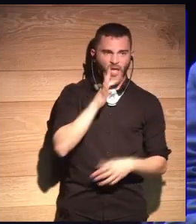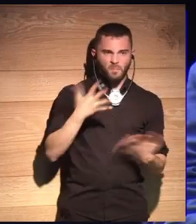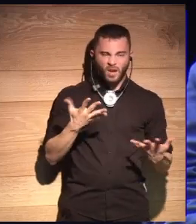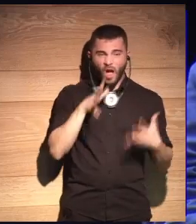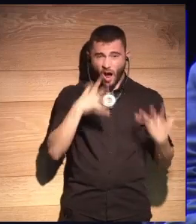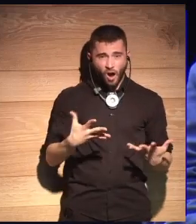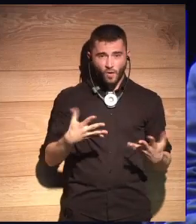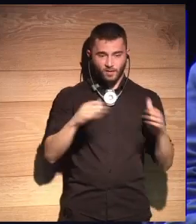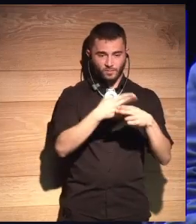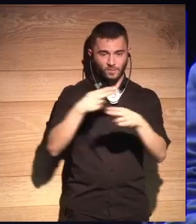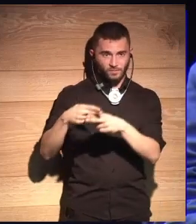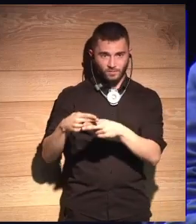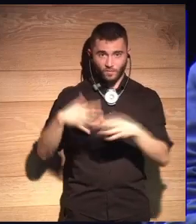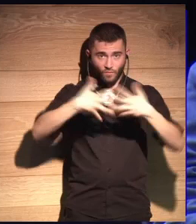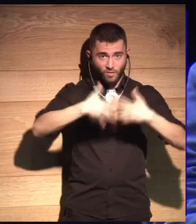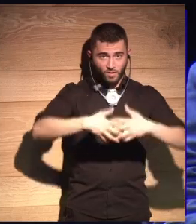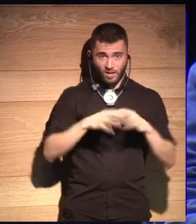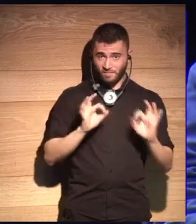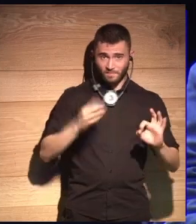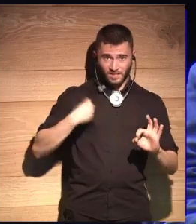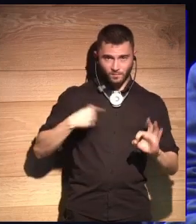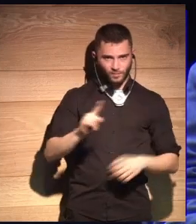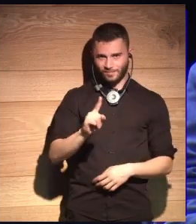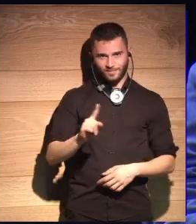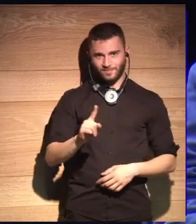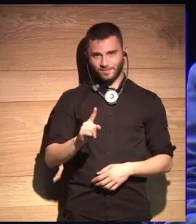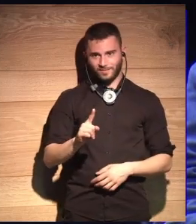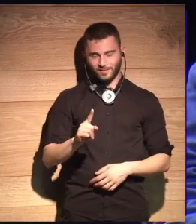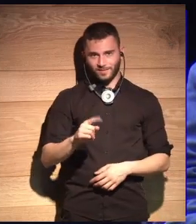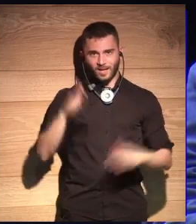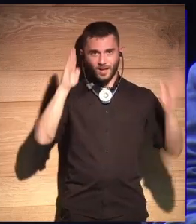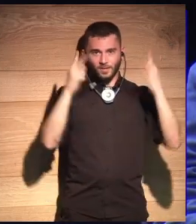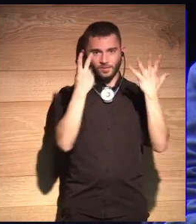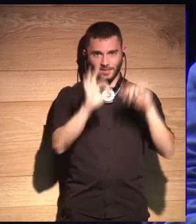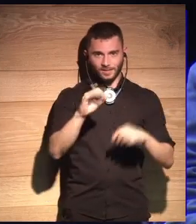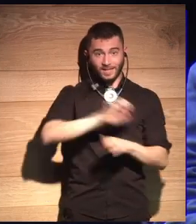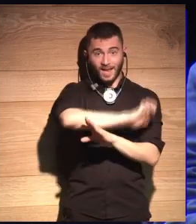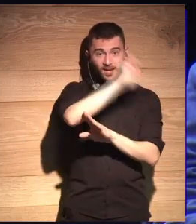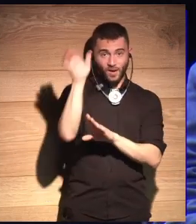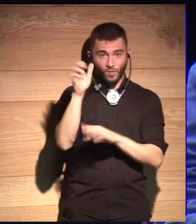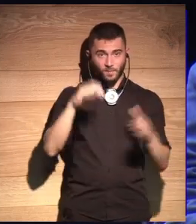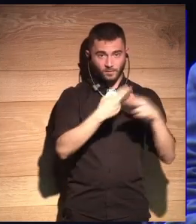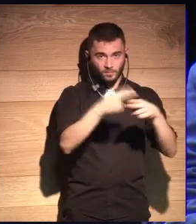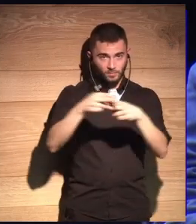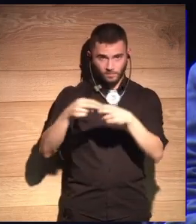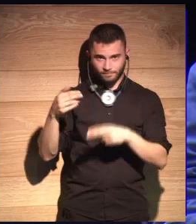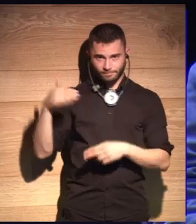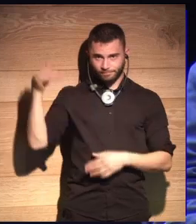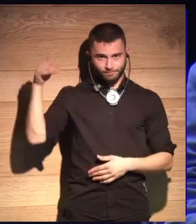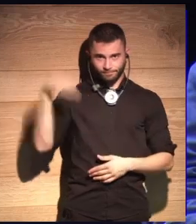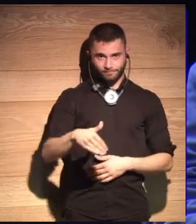liturgy. Those that were born at that point in time continue to have that liturgy, but that does not work any longer. From the 70s, the